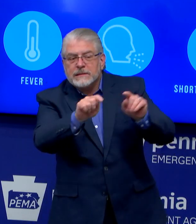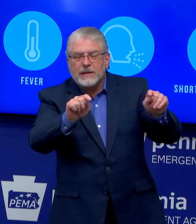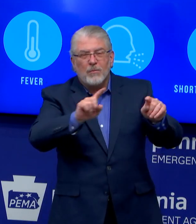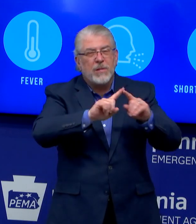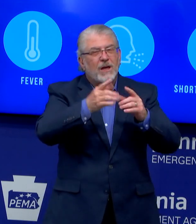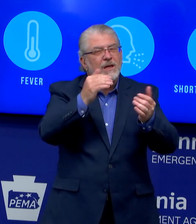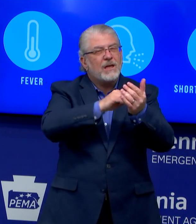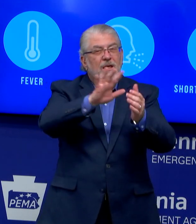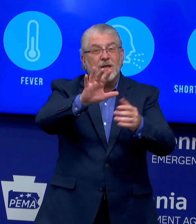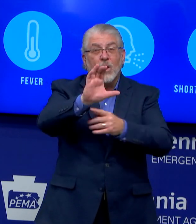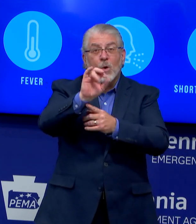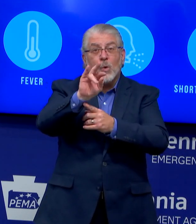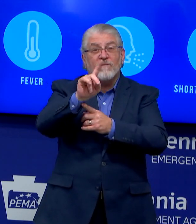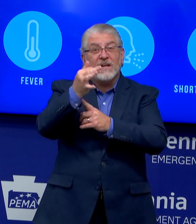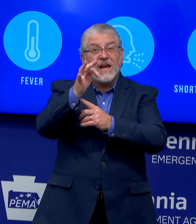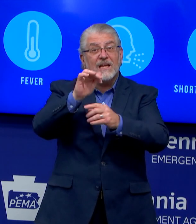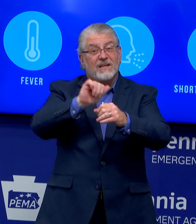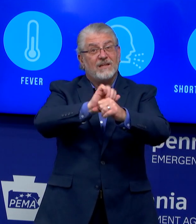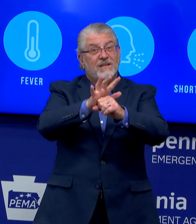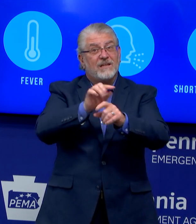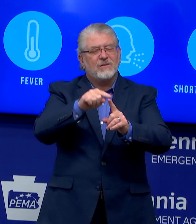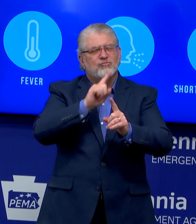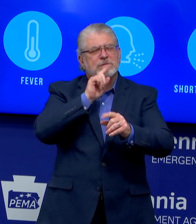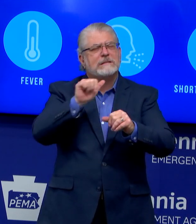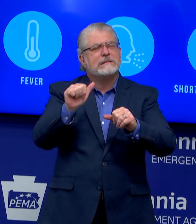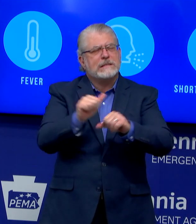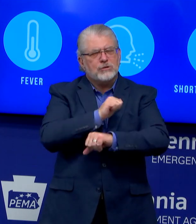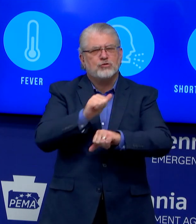We will be back with another briefing on Monday, but